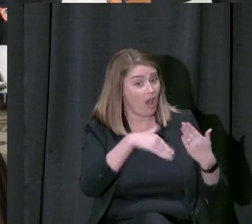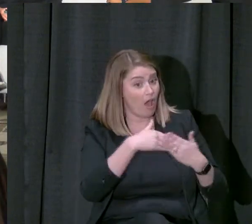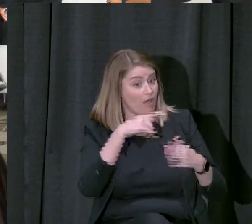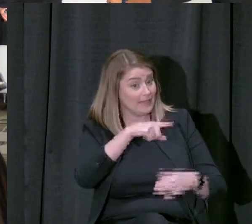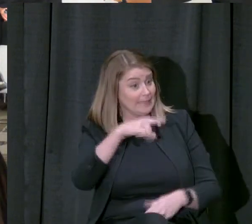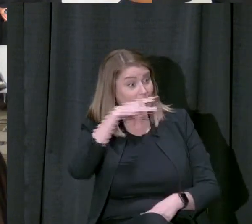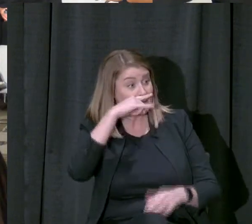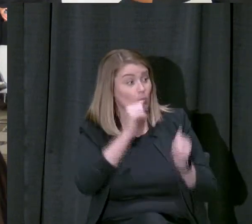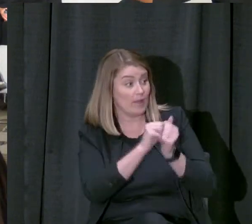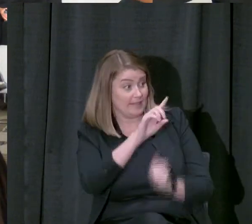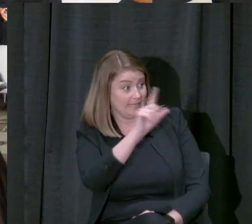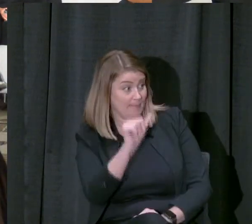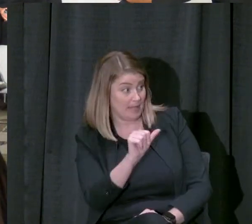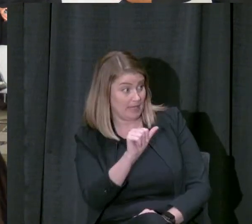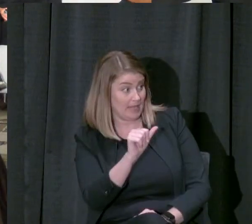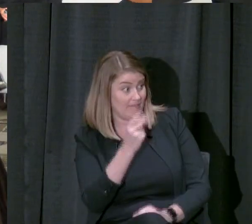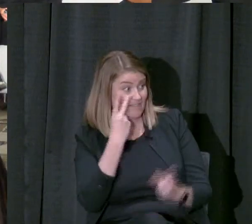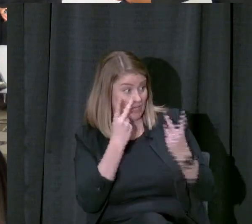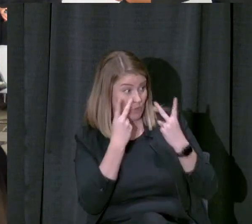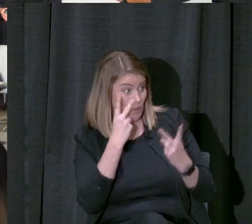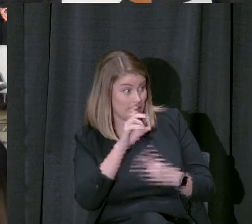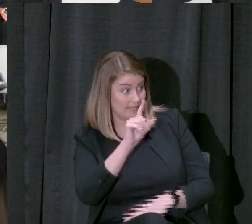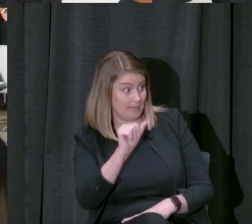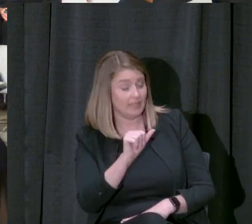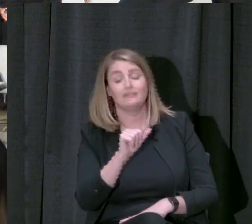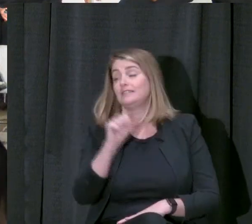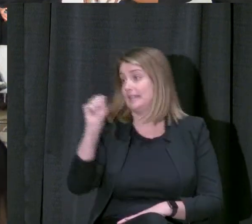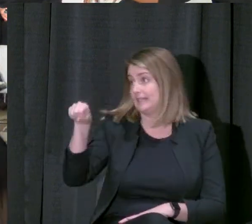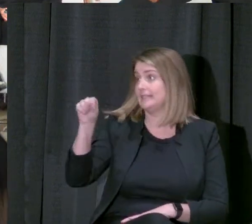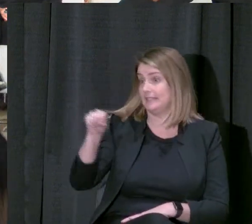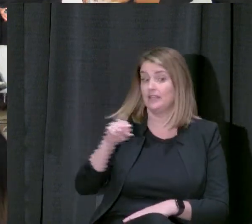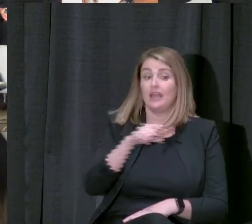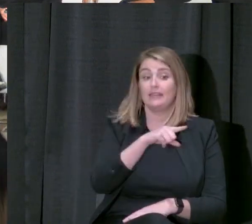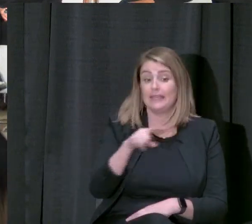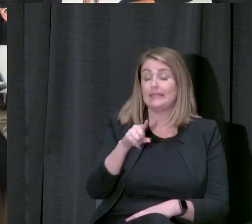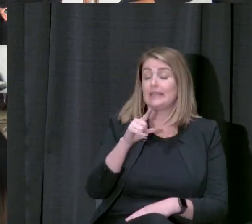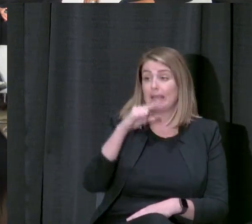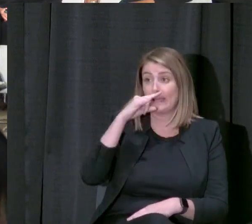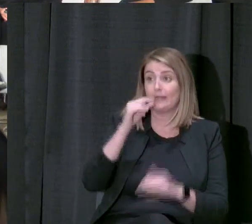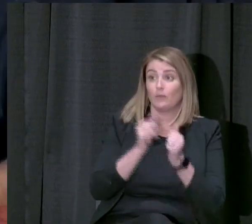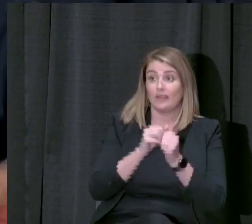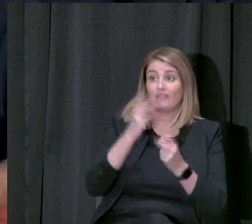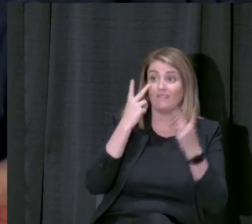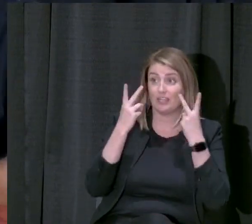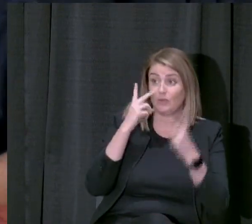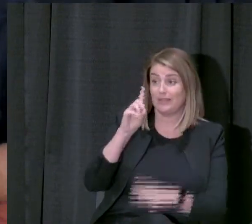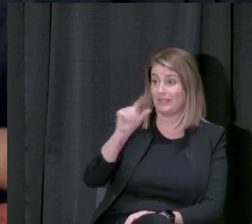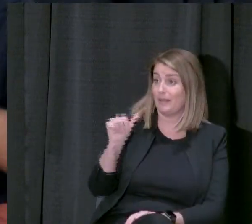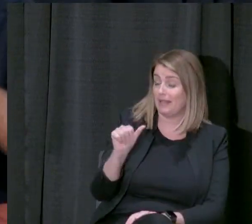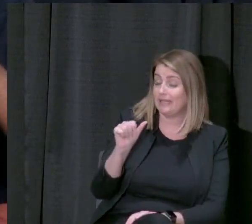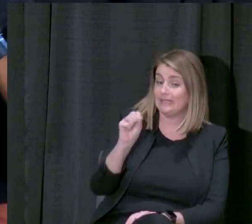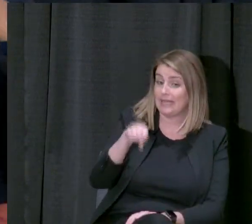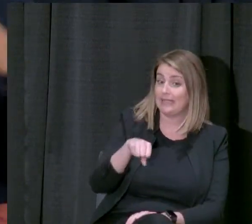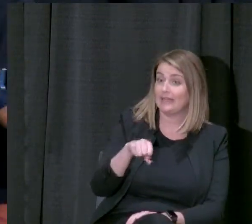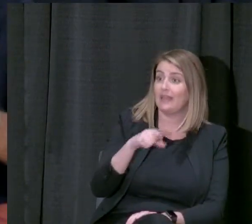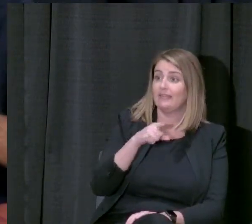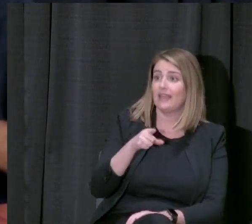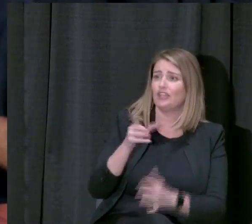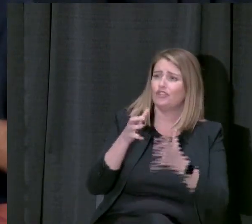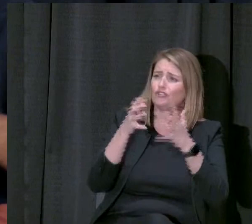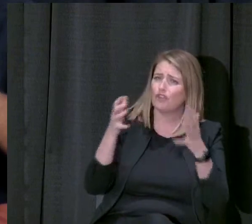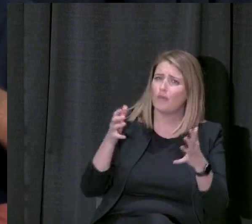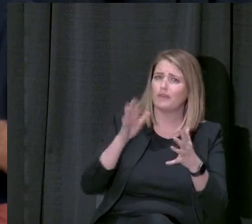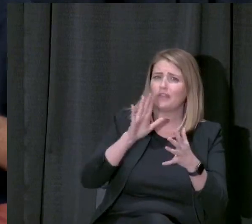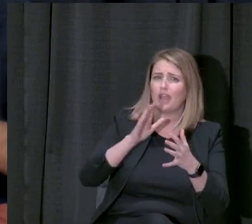with disabilities. Yeah, these are visual disabilities? Visual disabilities. Visual disability. Okay, these good. are kids with visual disabilities, and they would spend so much of